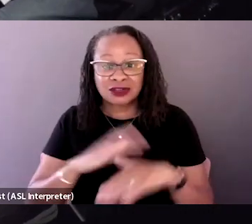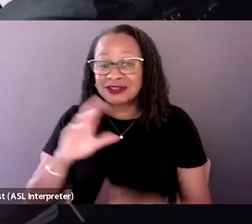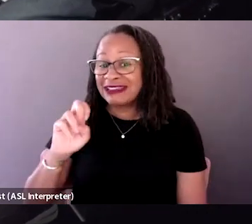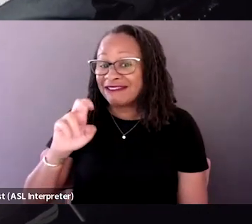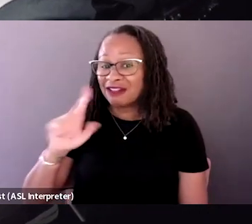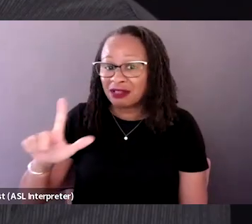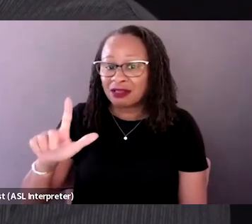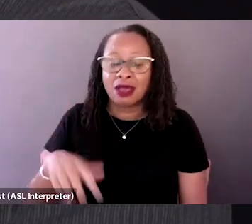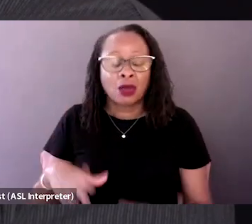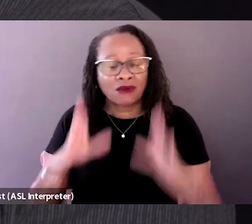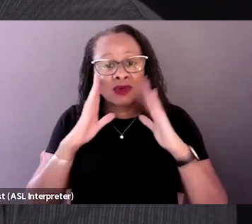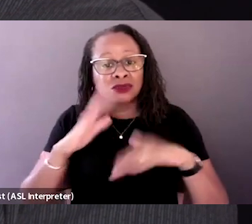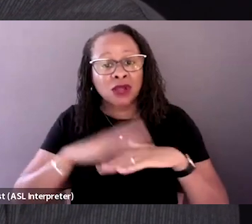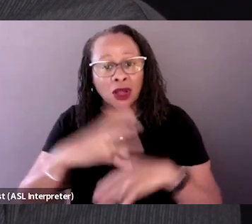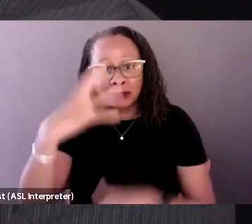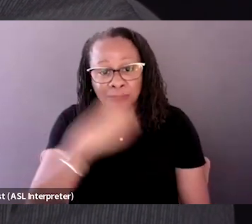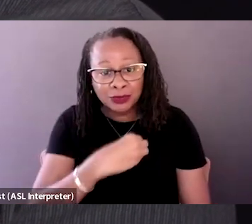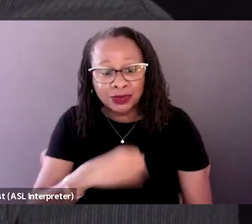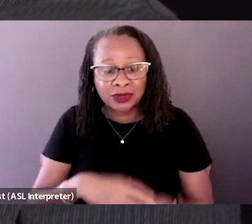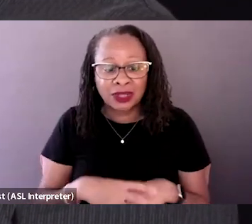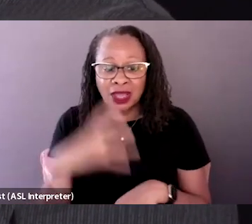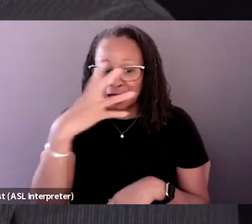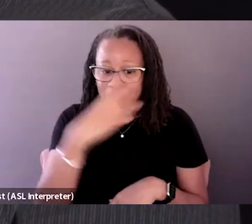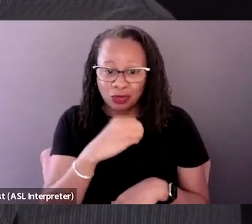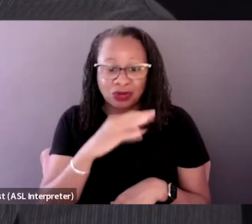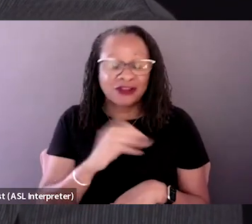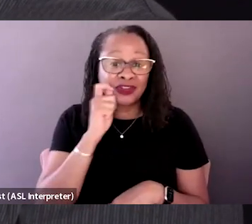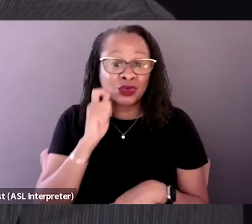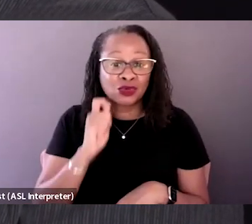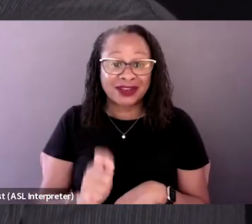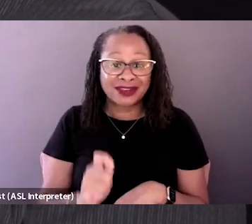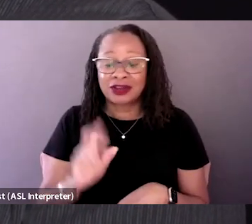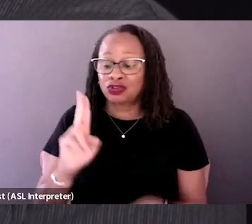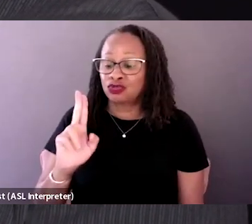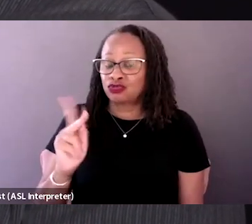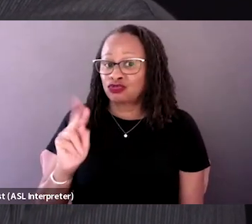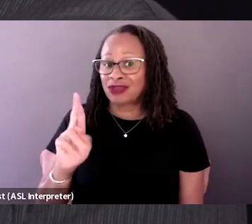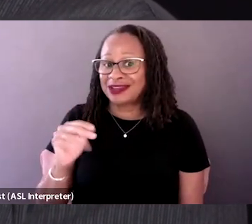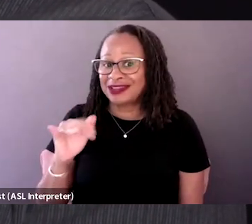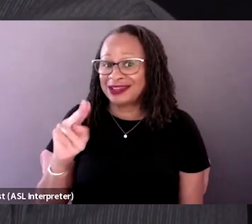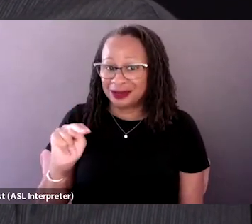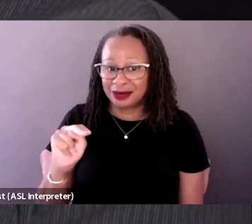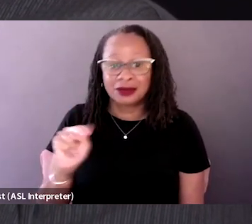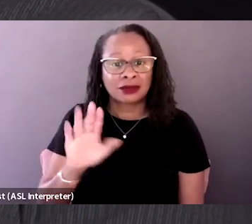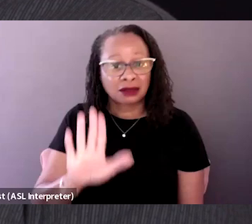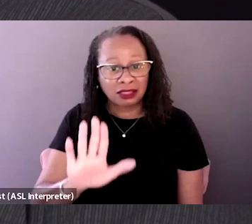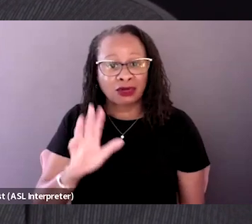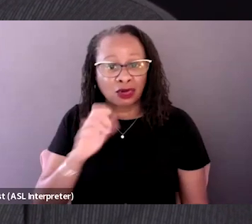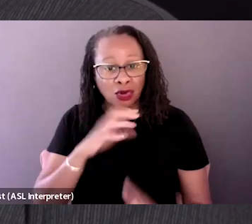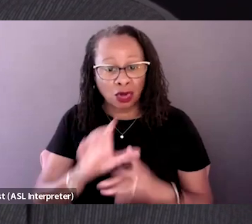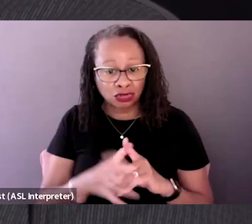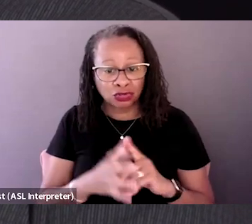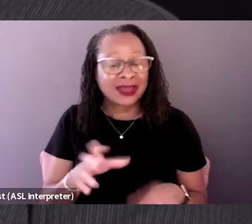on evil, we will focus it on beauty of Ukrainian culture and nature, and